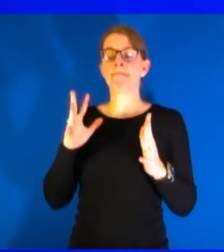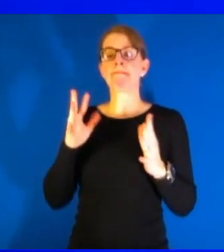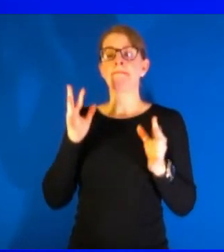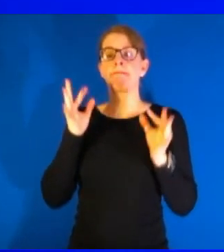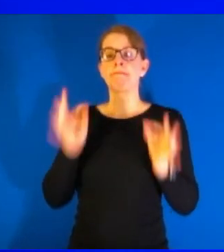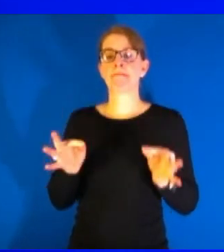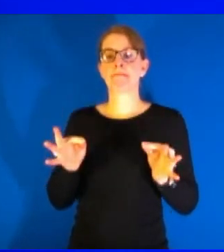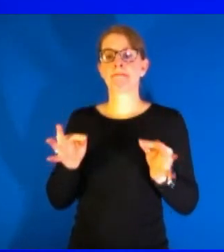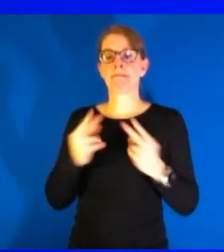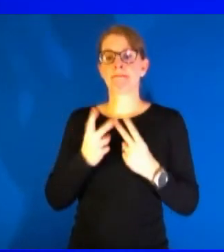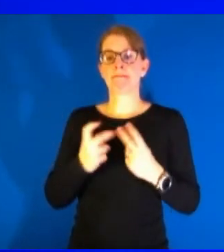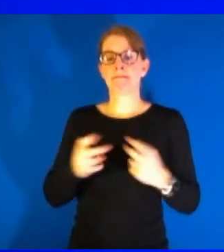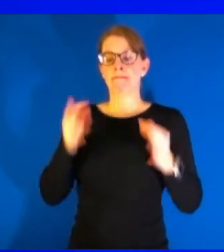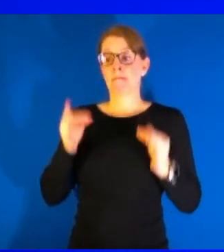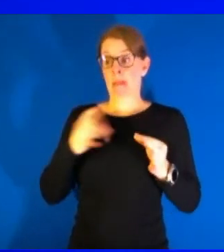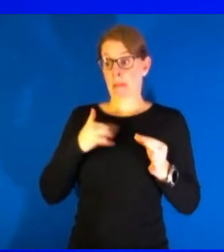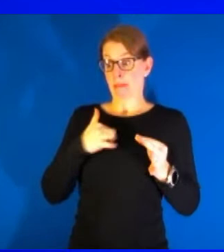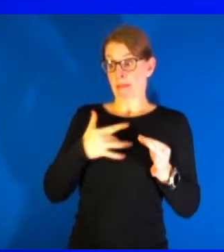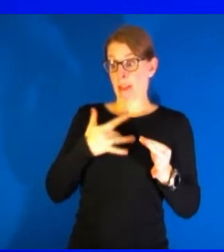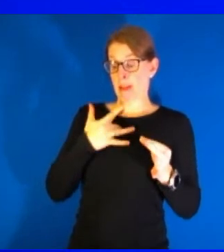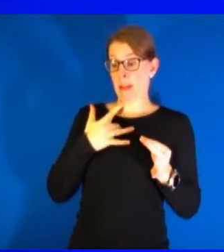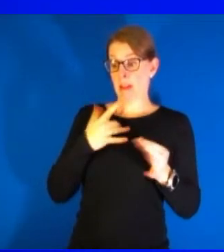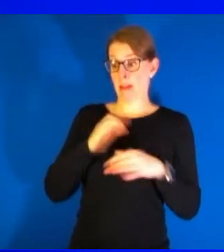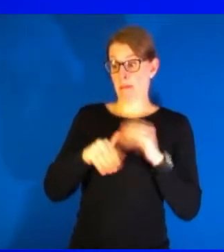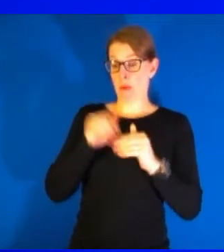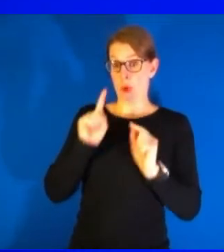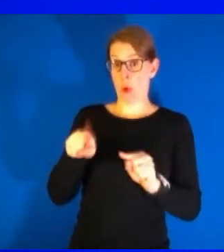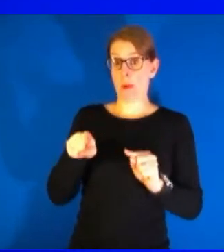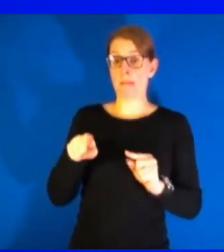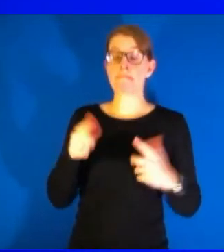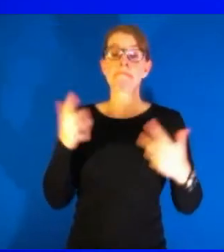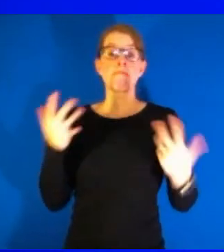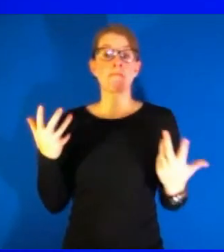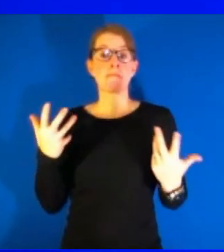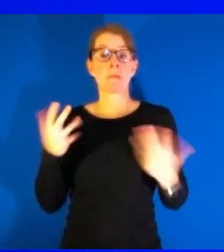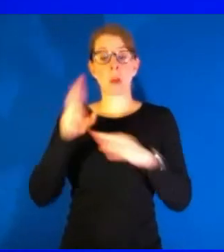assessment. Do I feel comfortable going? Certainly wearing a